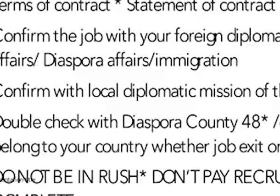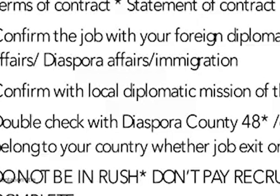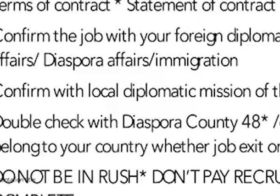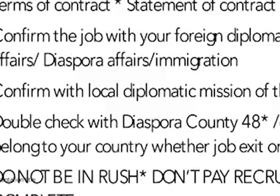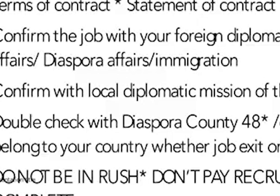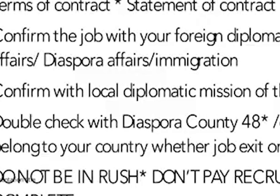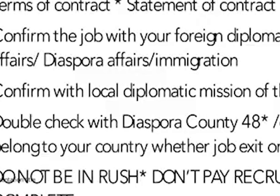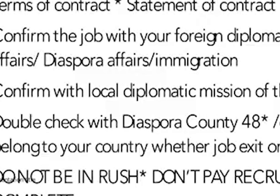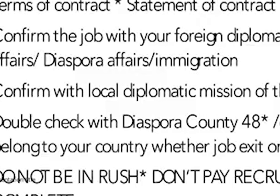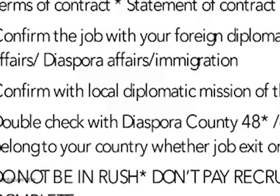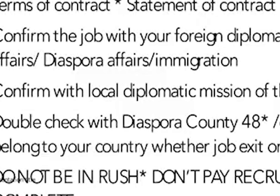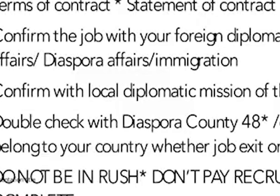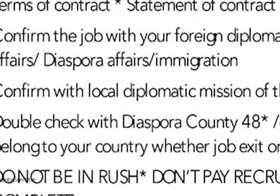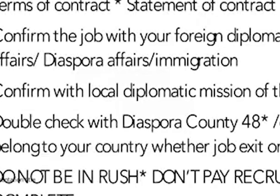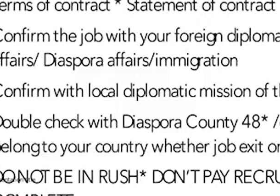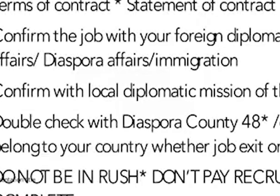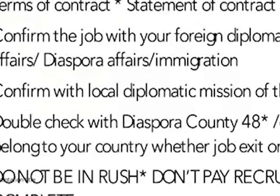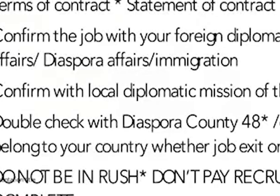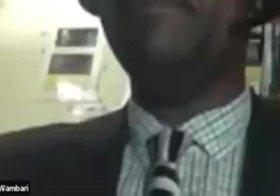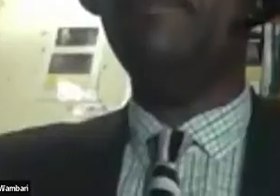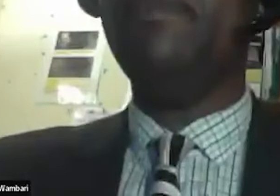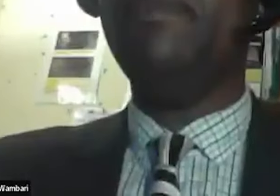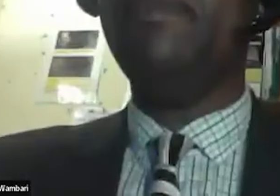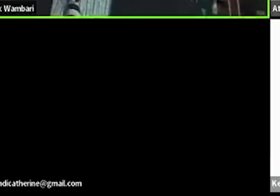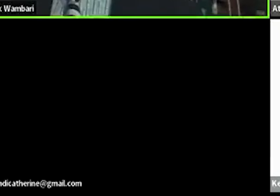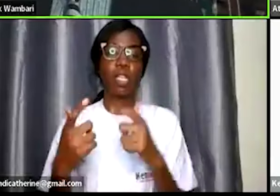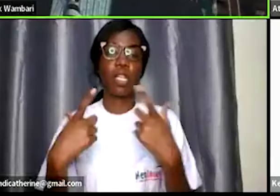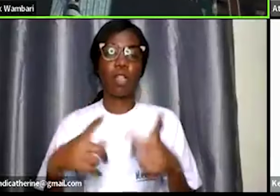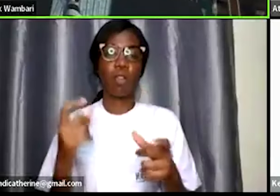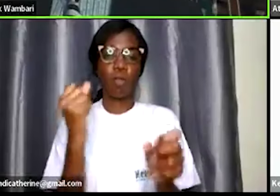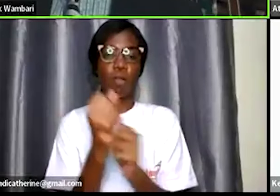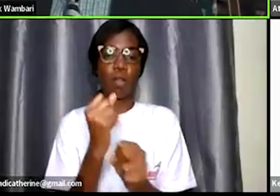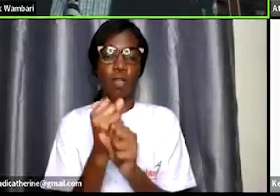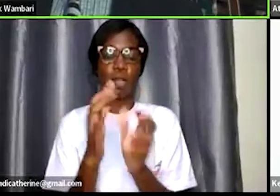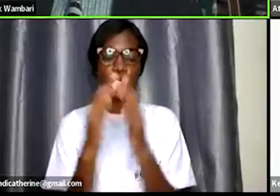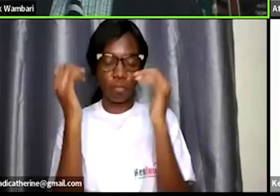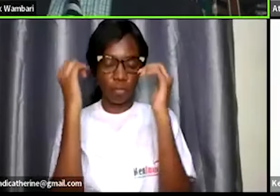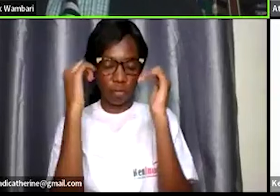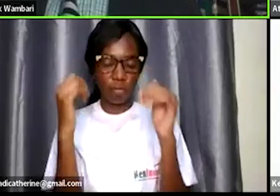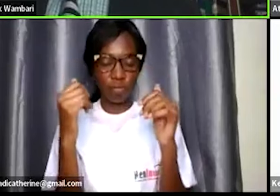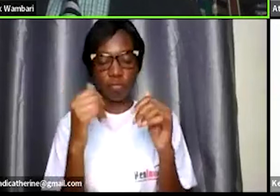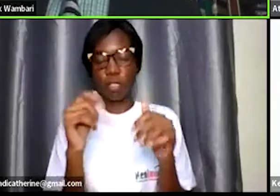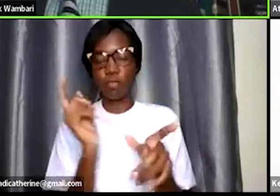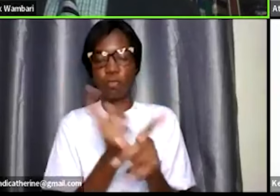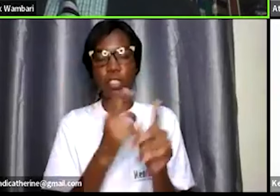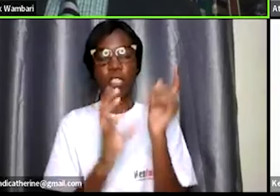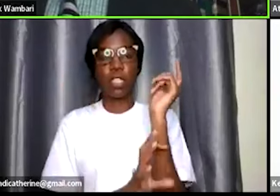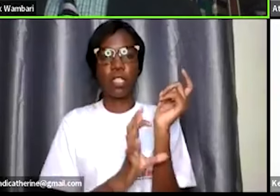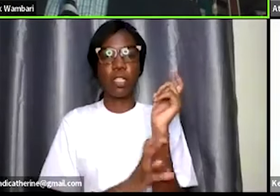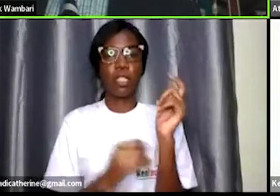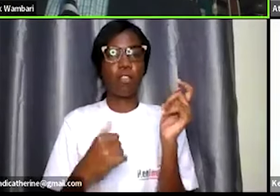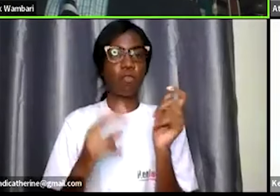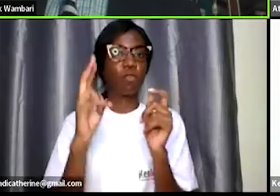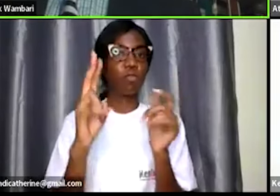there's a question on which visa allows one to work while studying in a foreign country um two visas